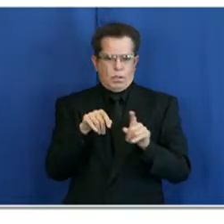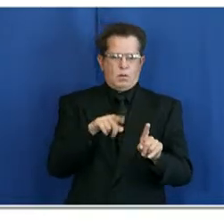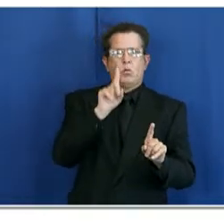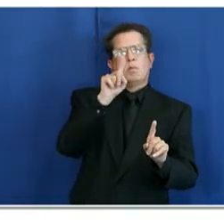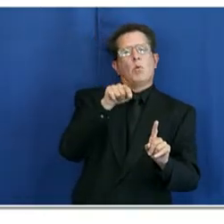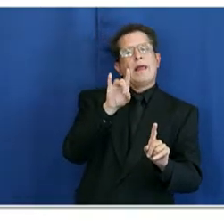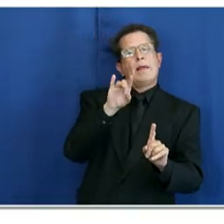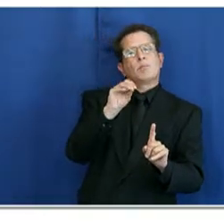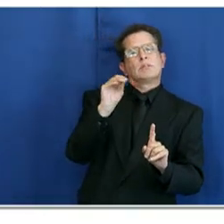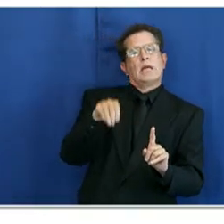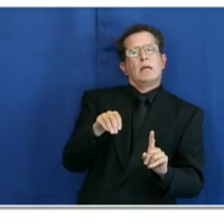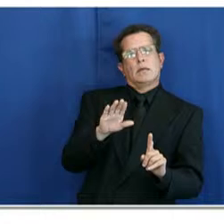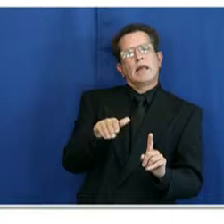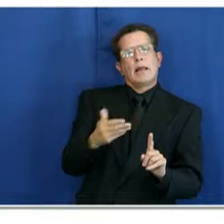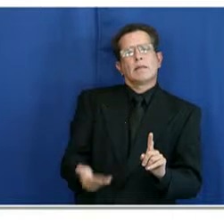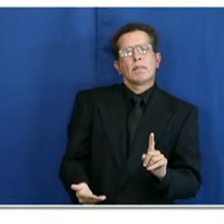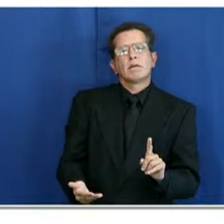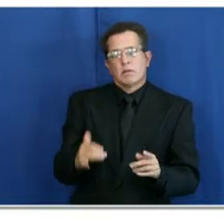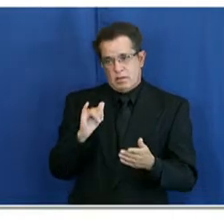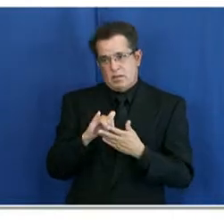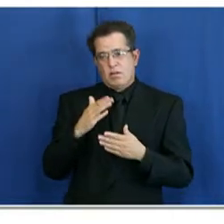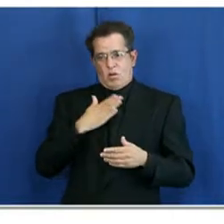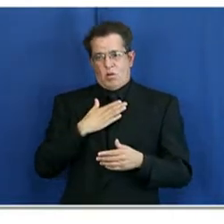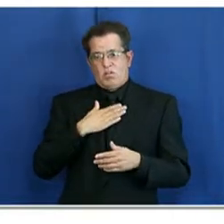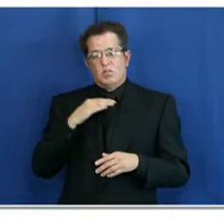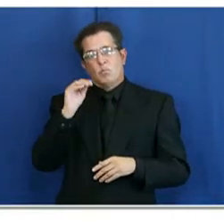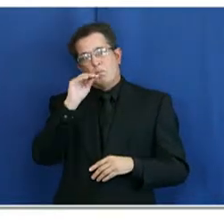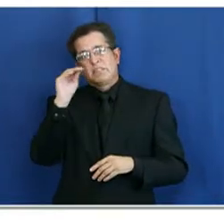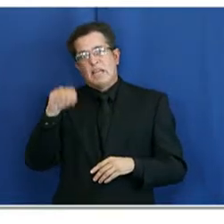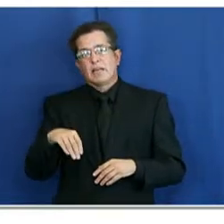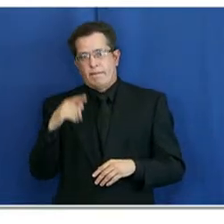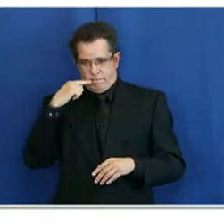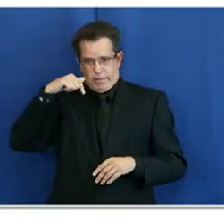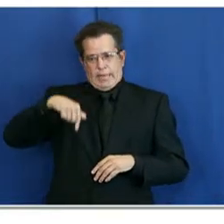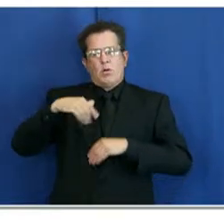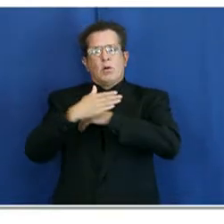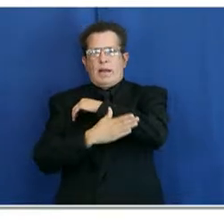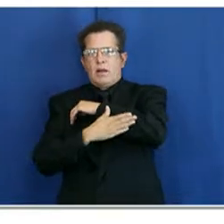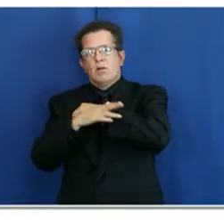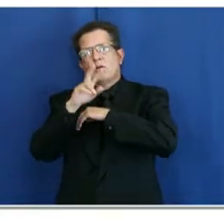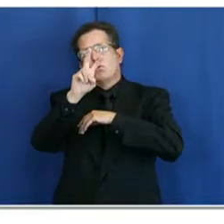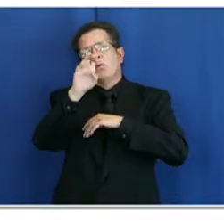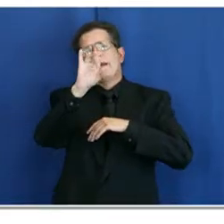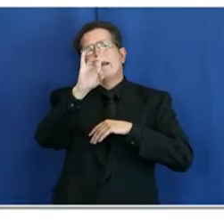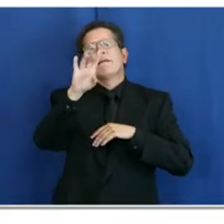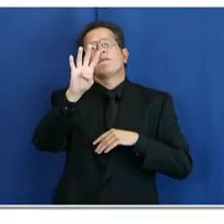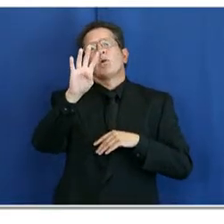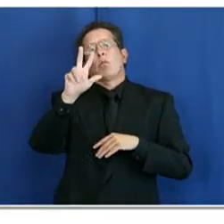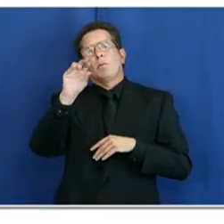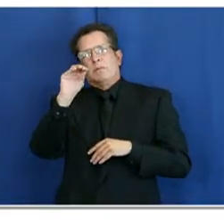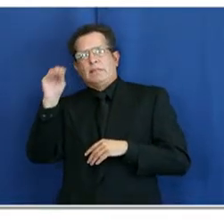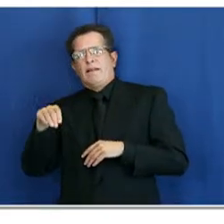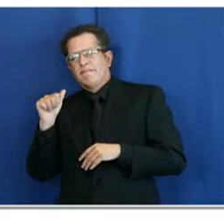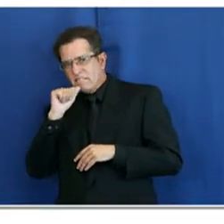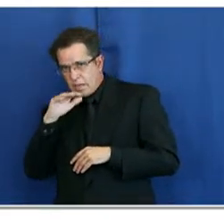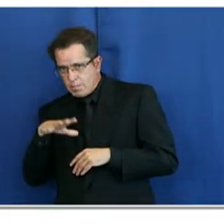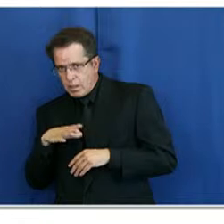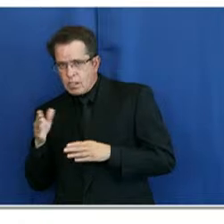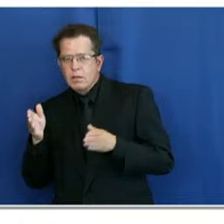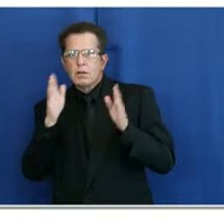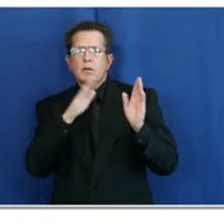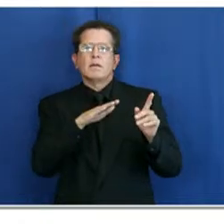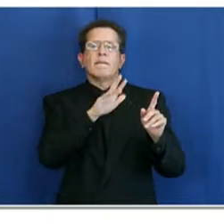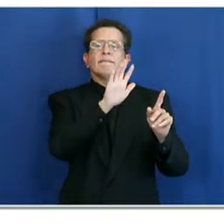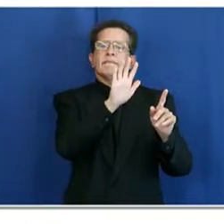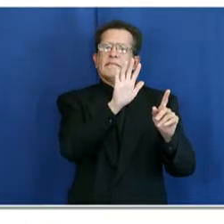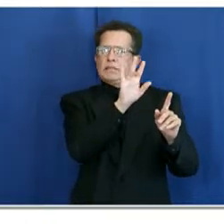is also the county's case fatality ratio. Of the deaths, 288 or 43% are female,